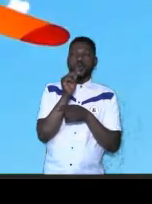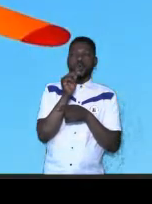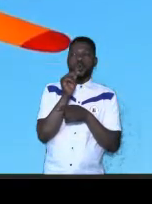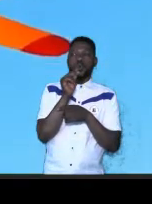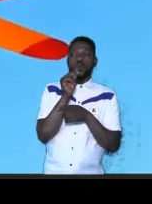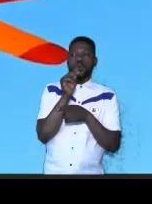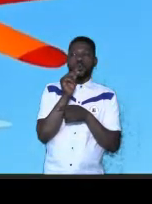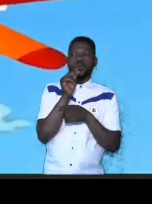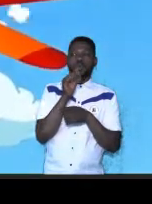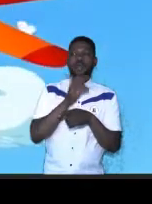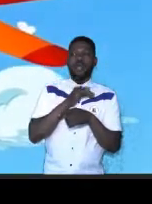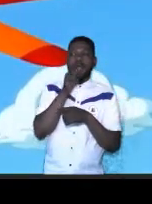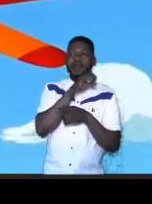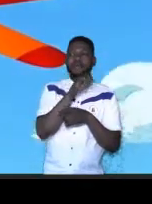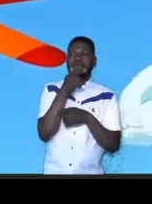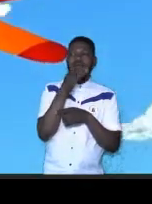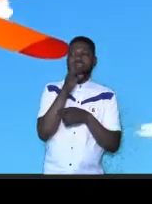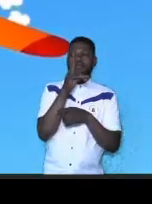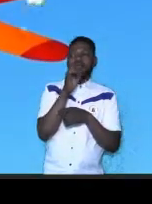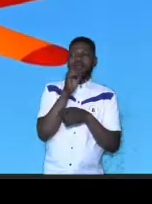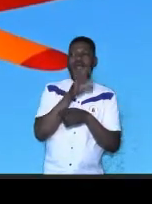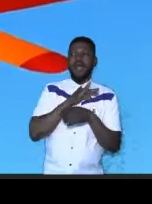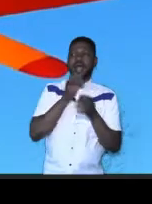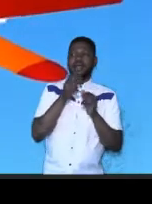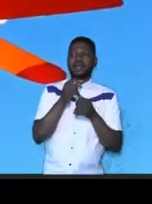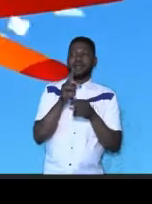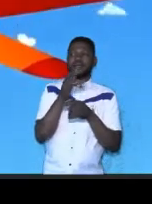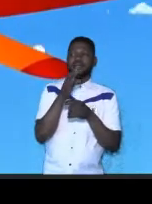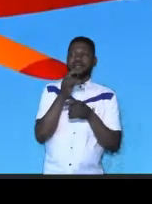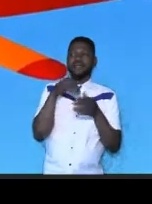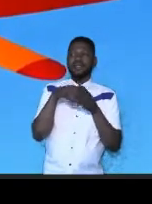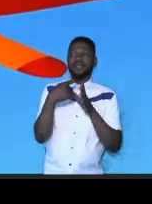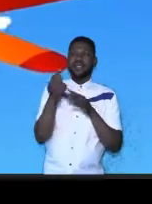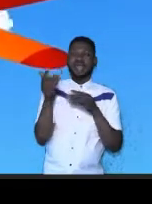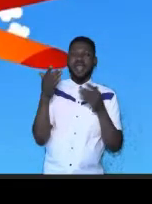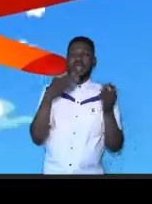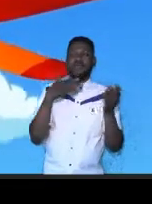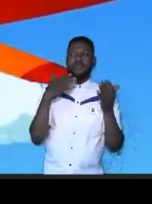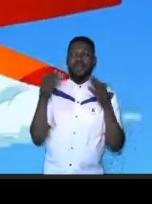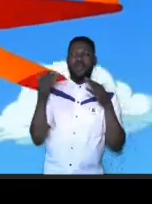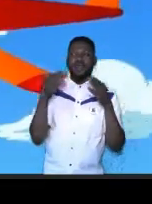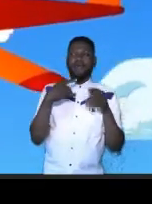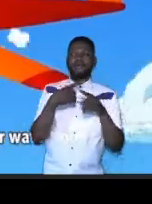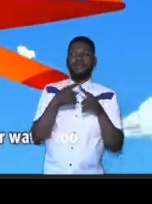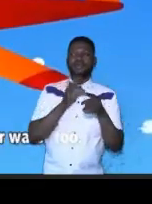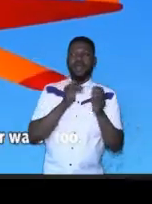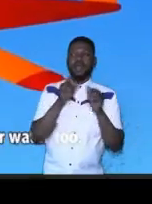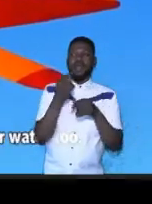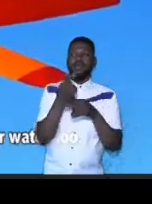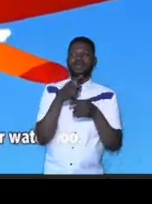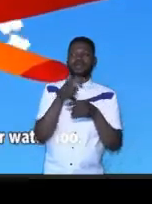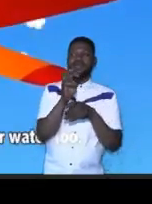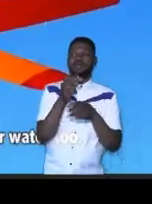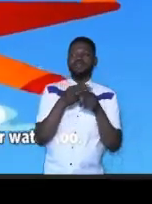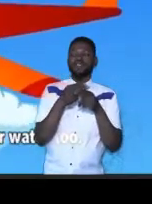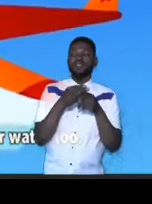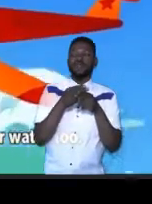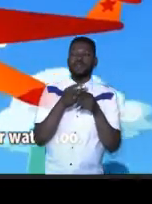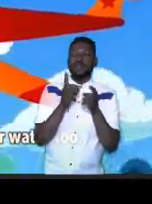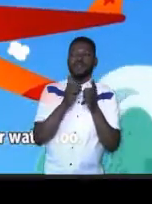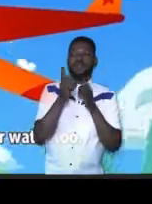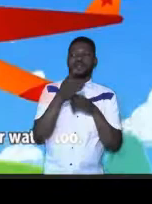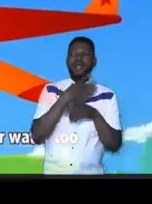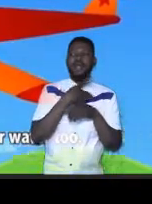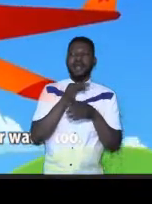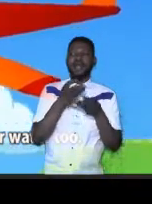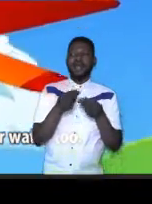No. I am a glider. I can glide in the air. But I can only travel